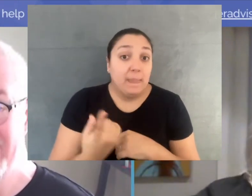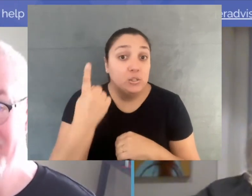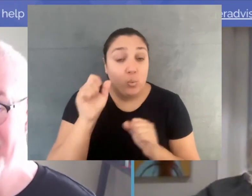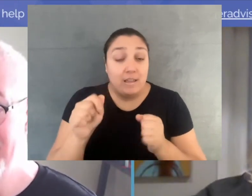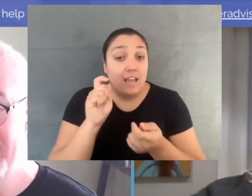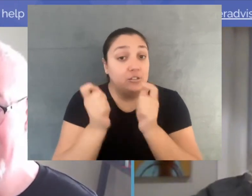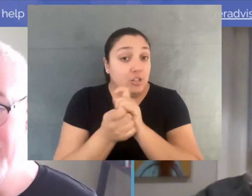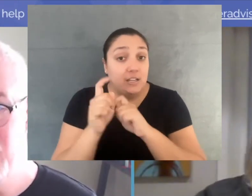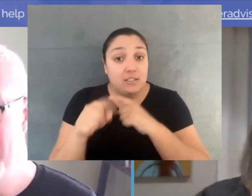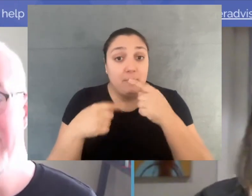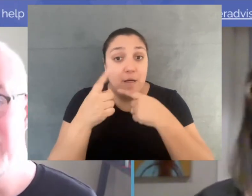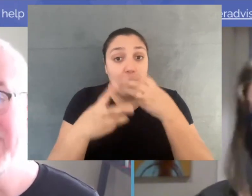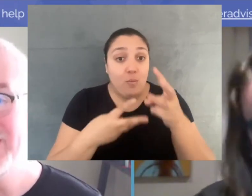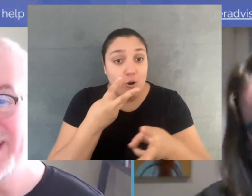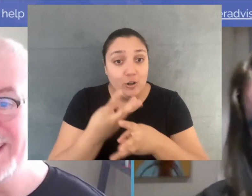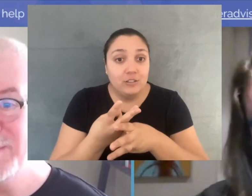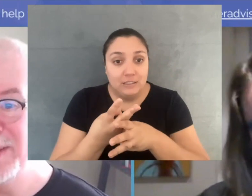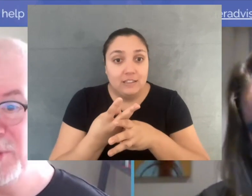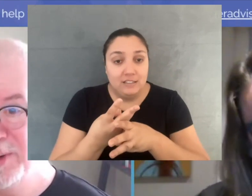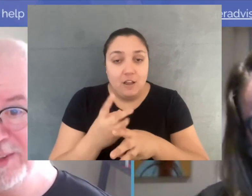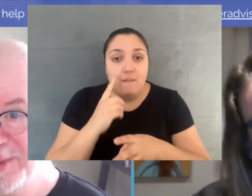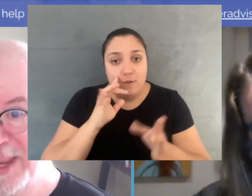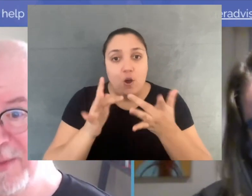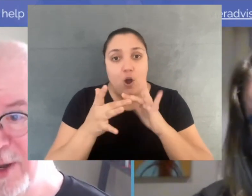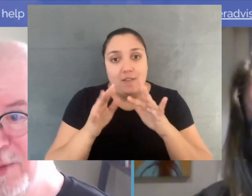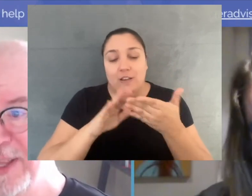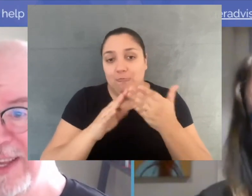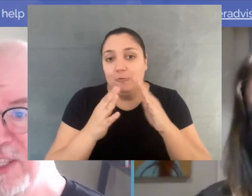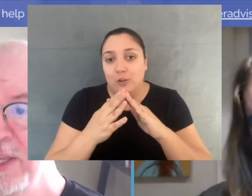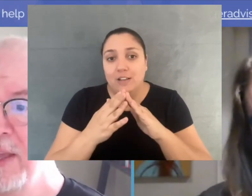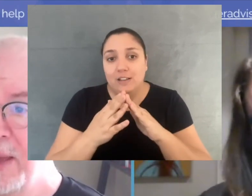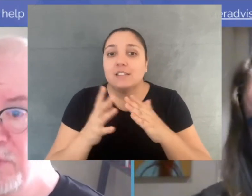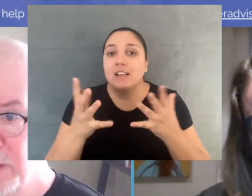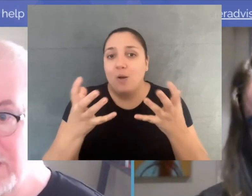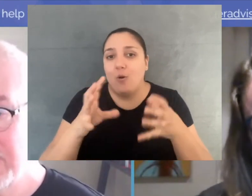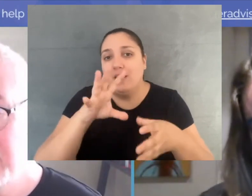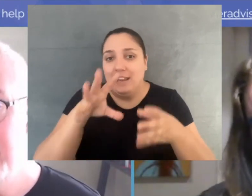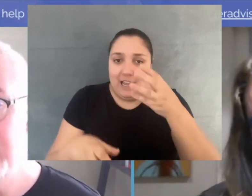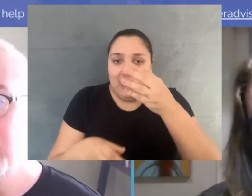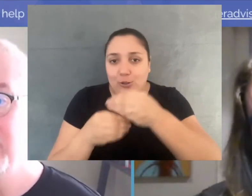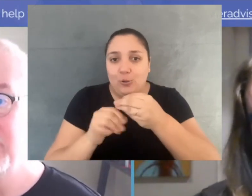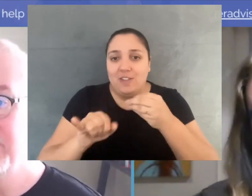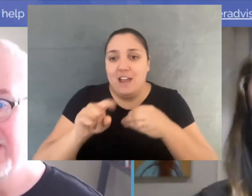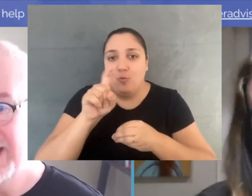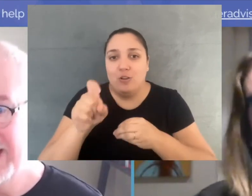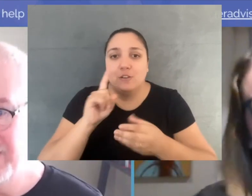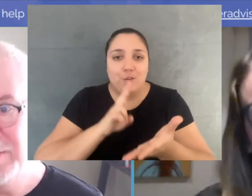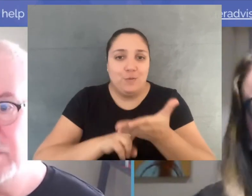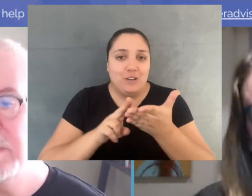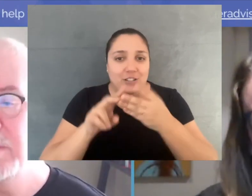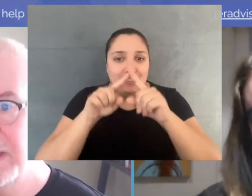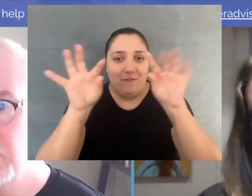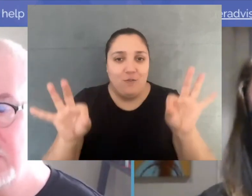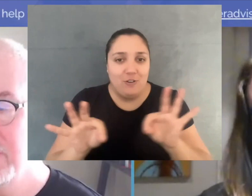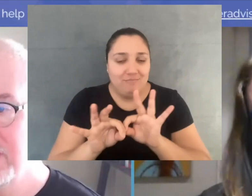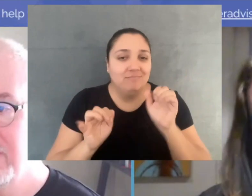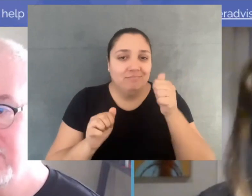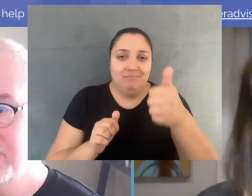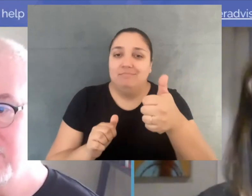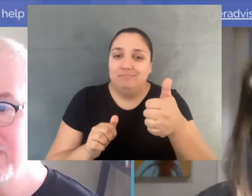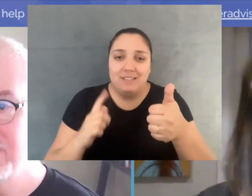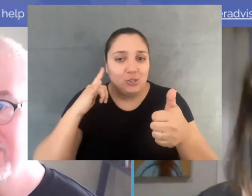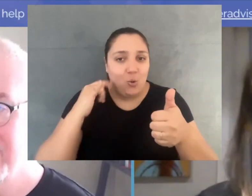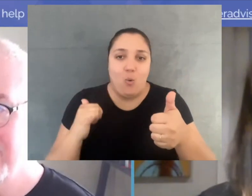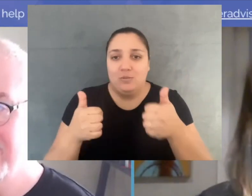But if there's one thing that we could change about the world to make it a better place for the online communities we build, I'd love to include that question